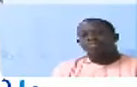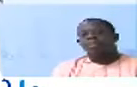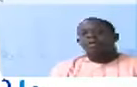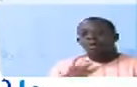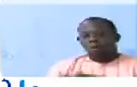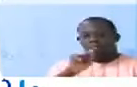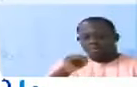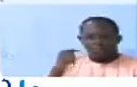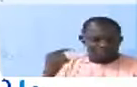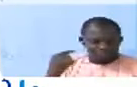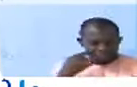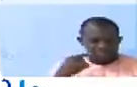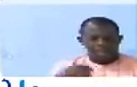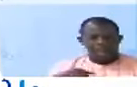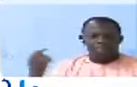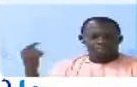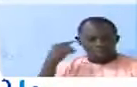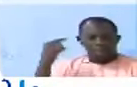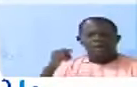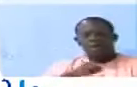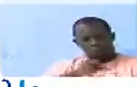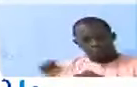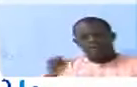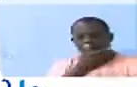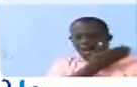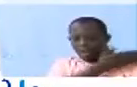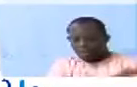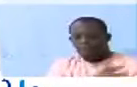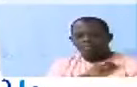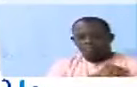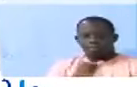That day, I heard that we were supposed to be released.